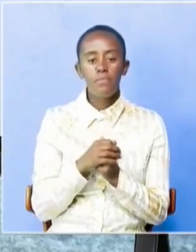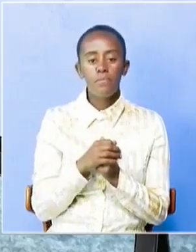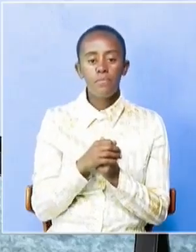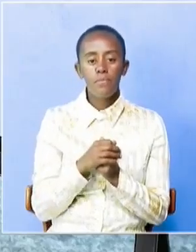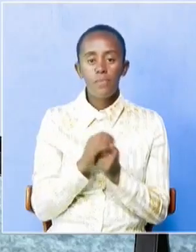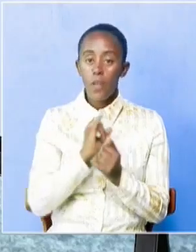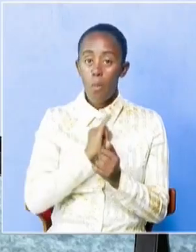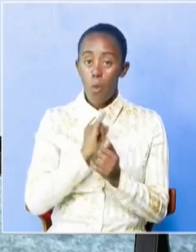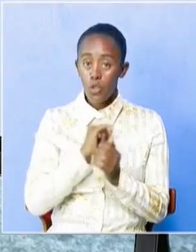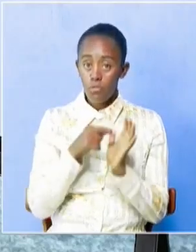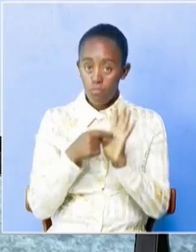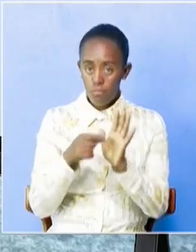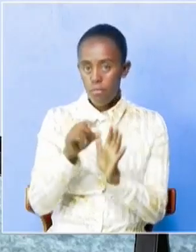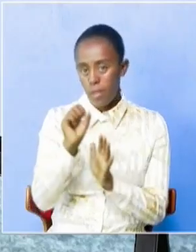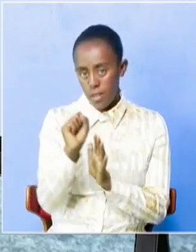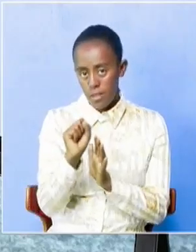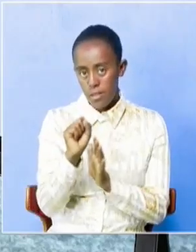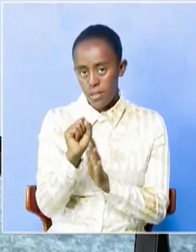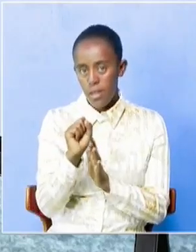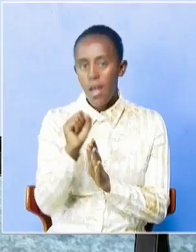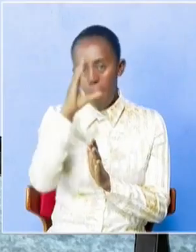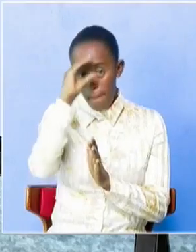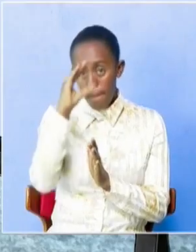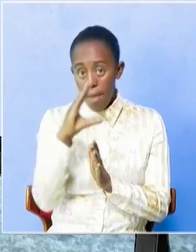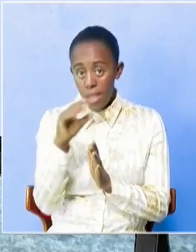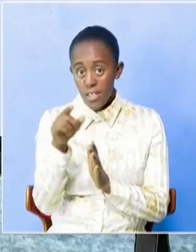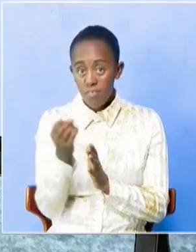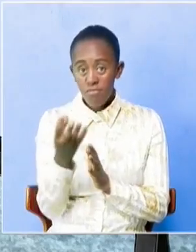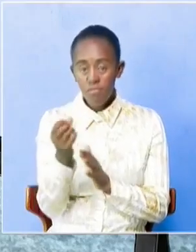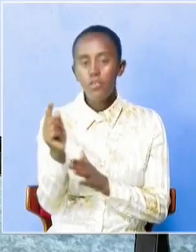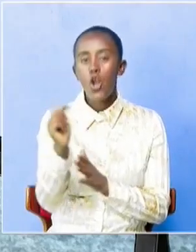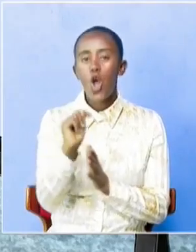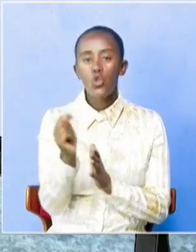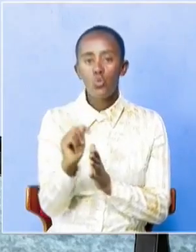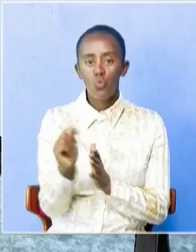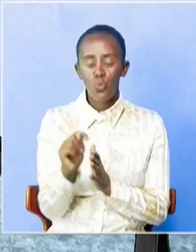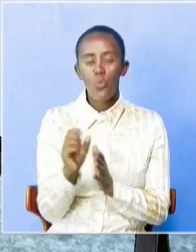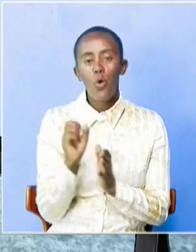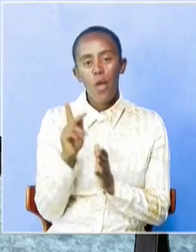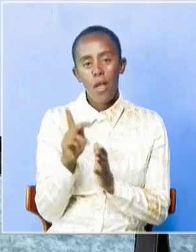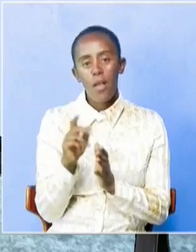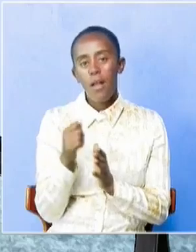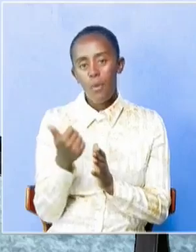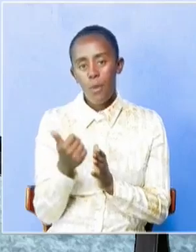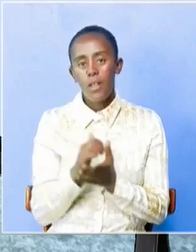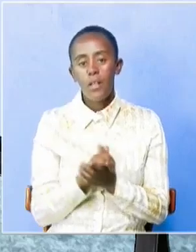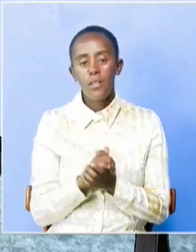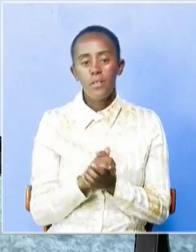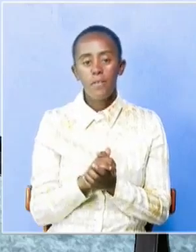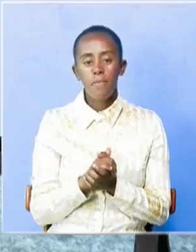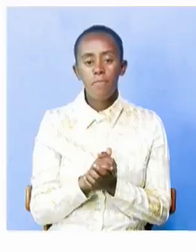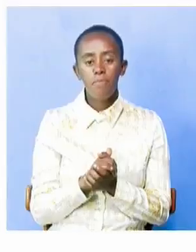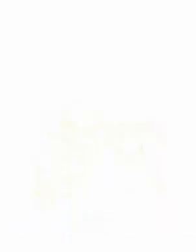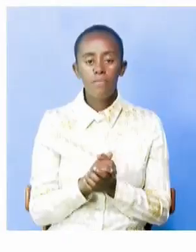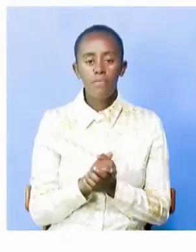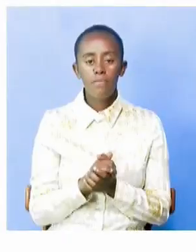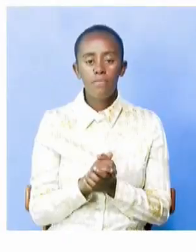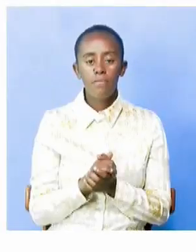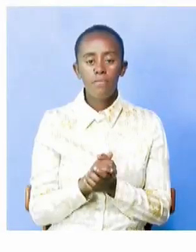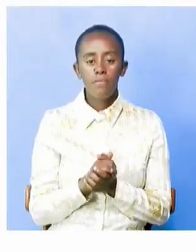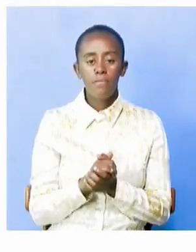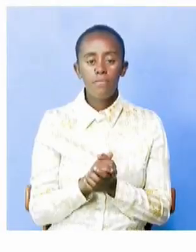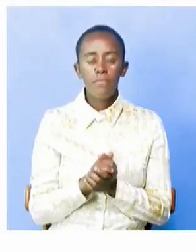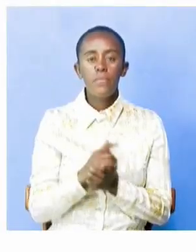possession S. Okay, the men's restroom. Okay, what else? What else?